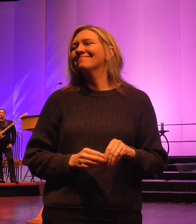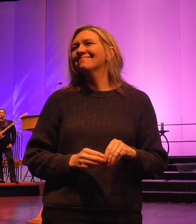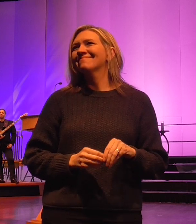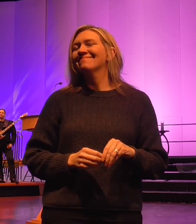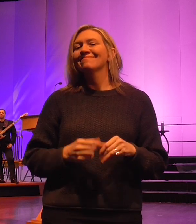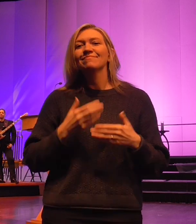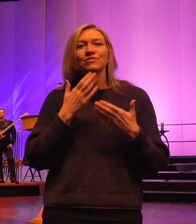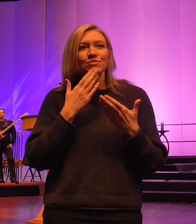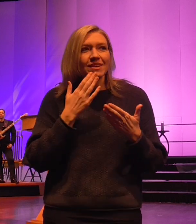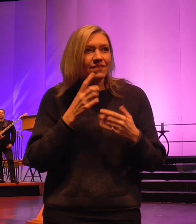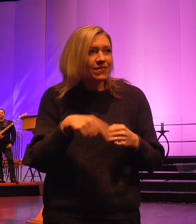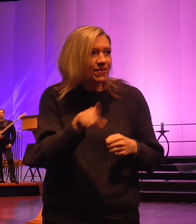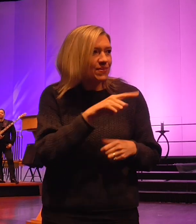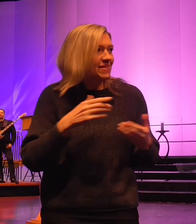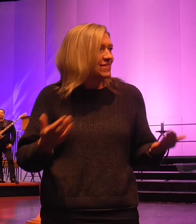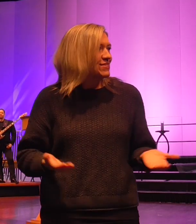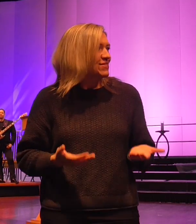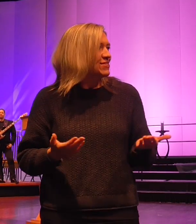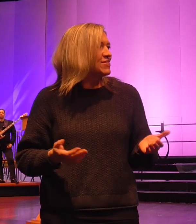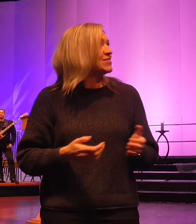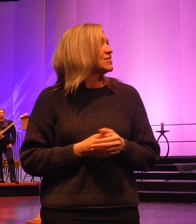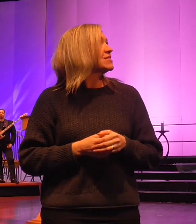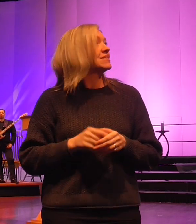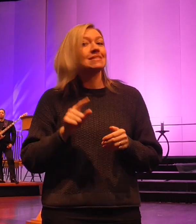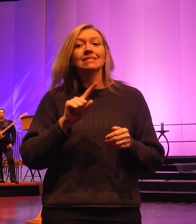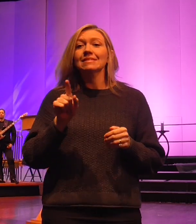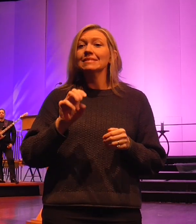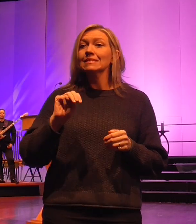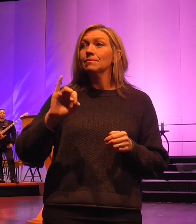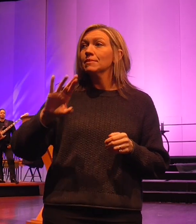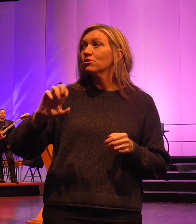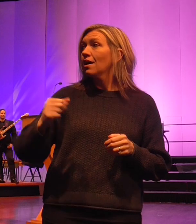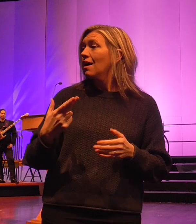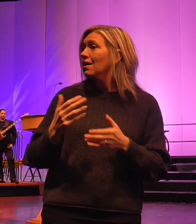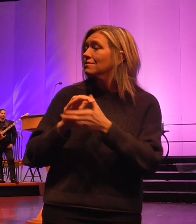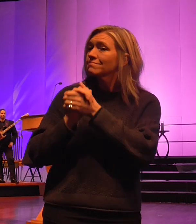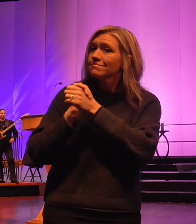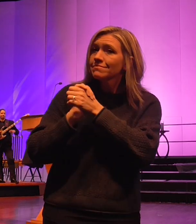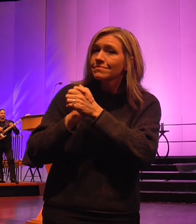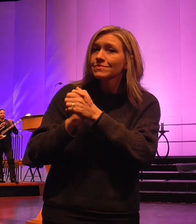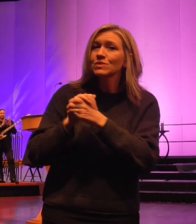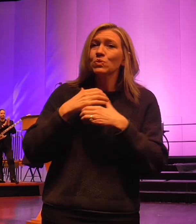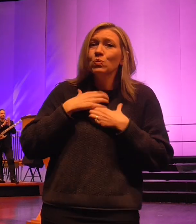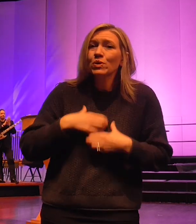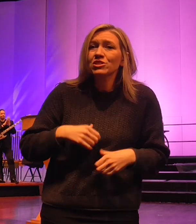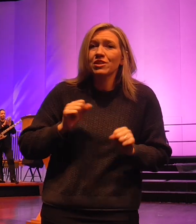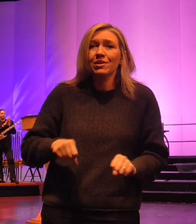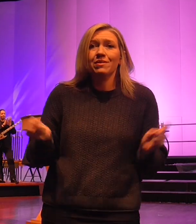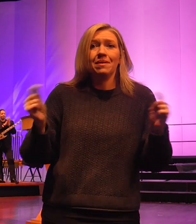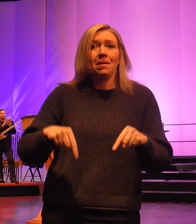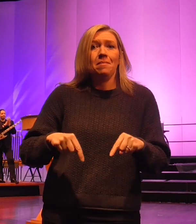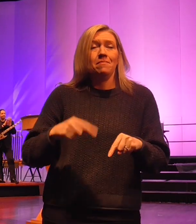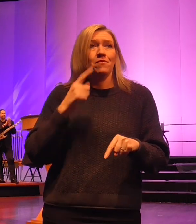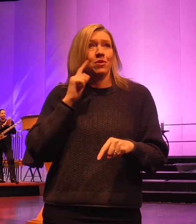I'm so grateful that you're all here. Zamira, congratulations. Wish I could be here. That's pretty awesome.